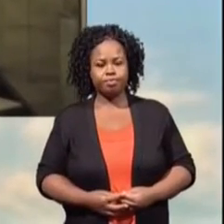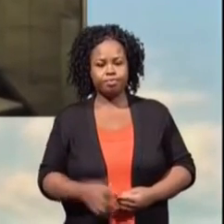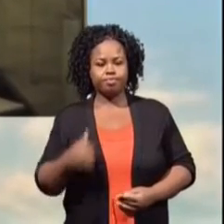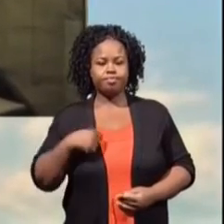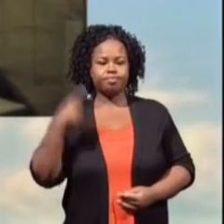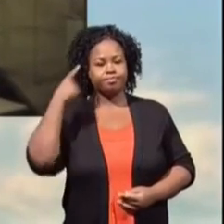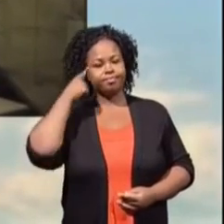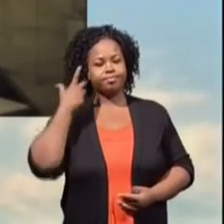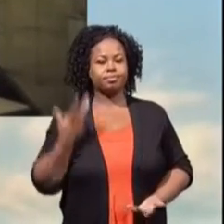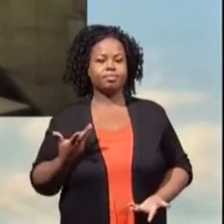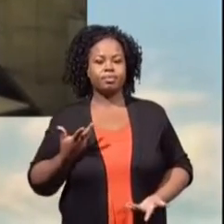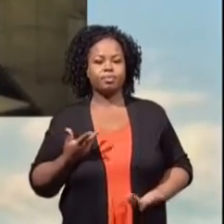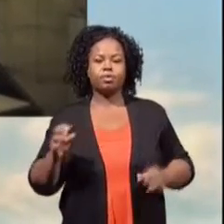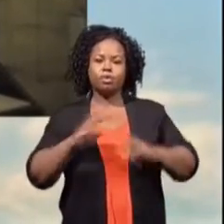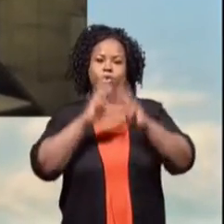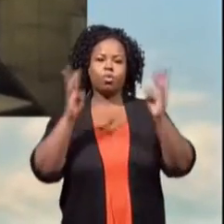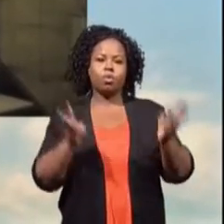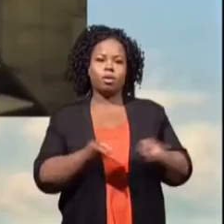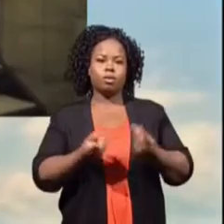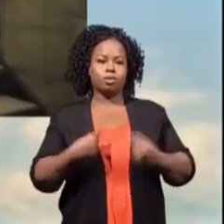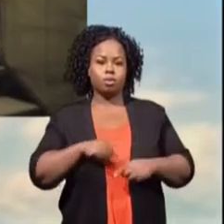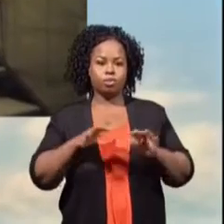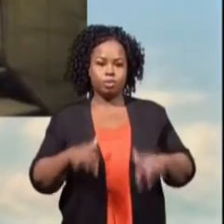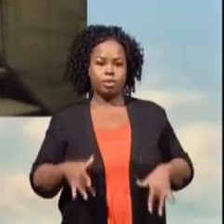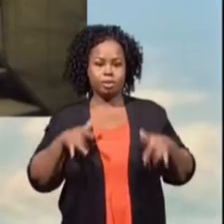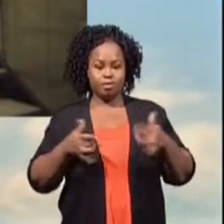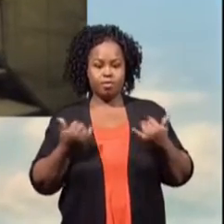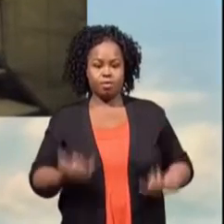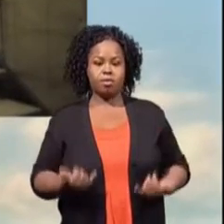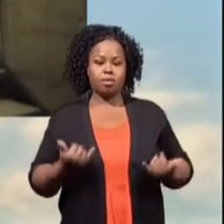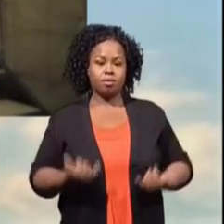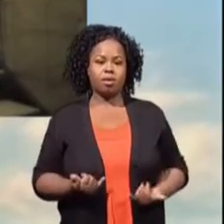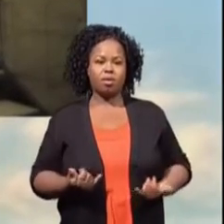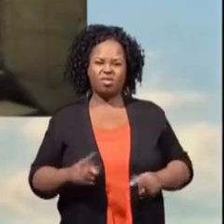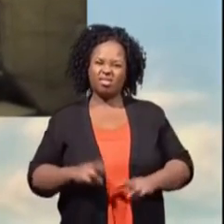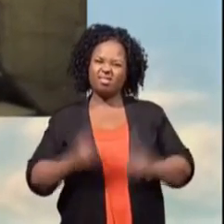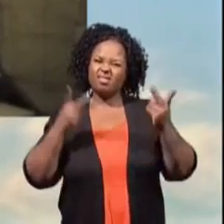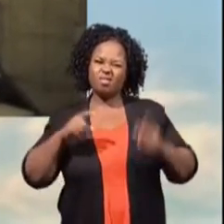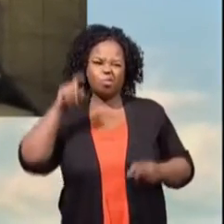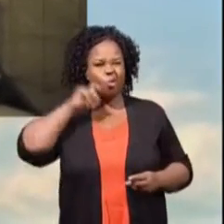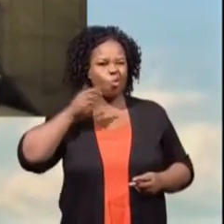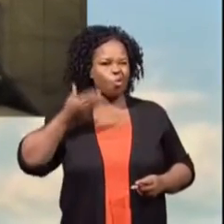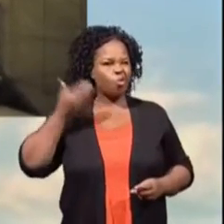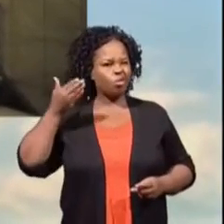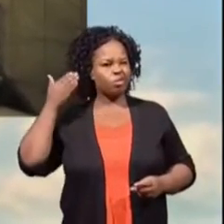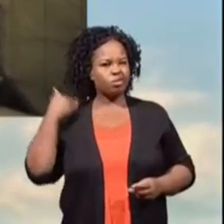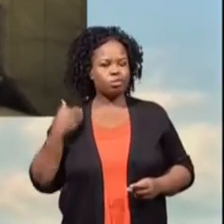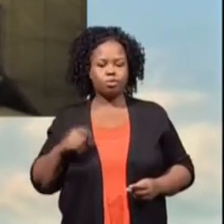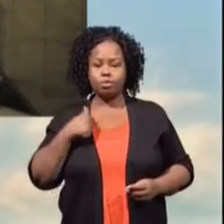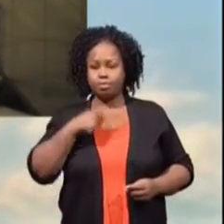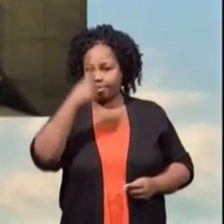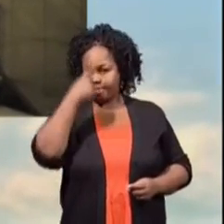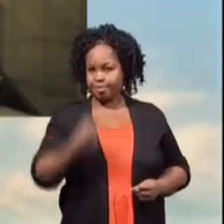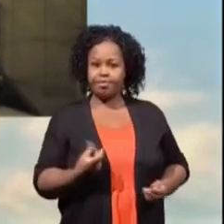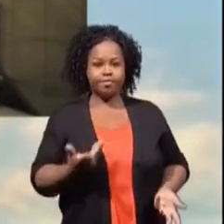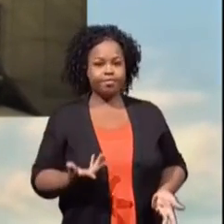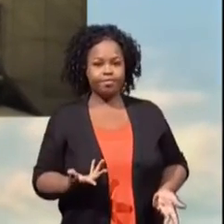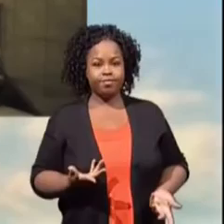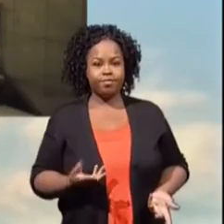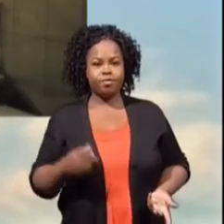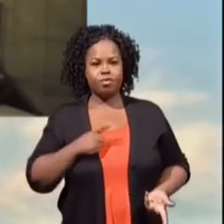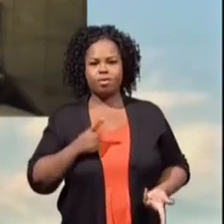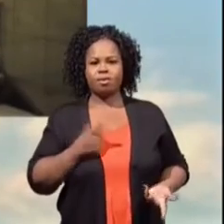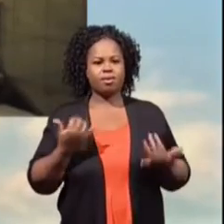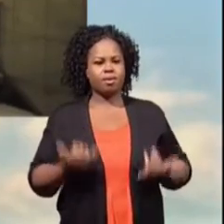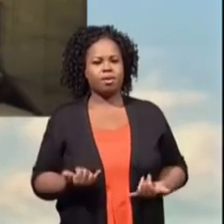gana gore in the world le fatile re philang kolona today a go sa tshwana le khale. So ka believe na